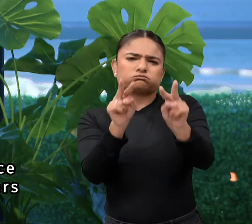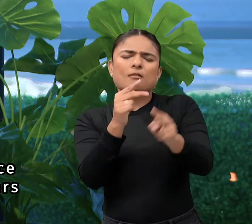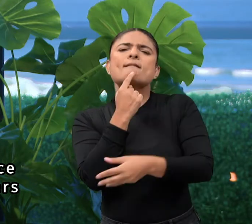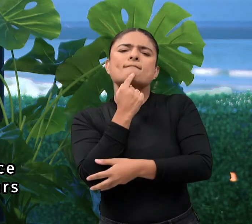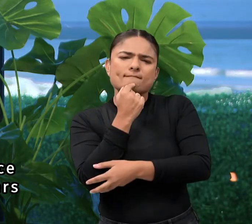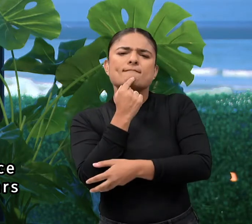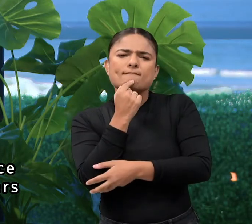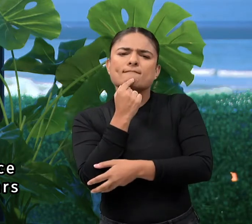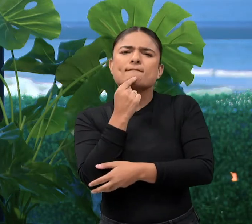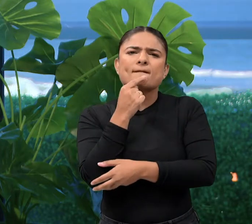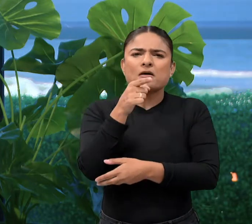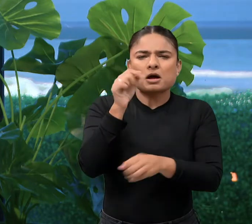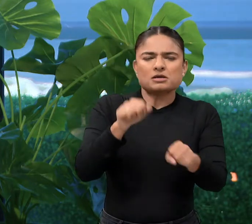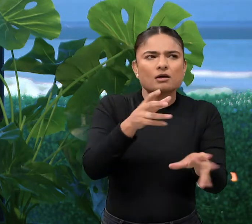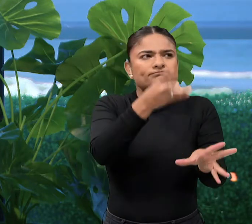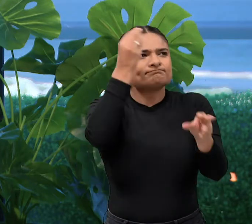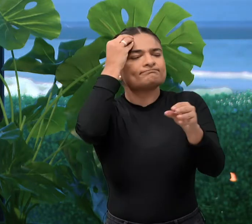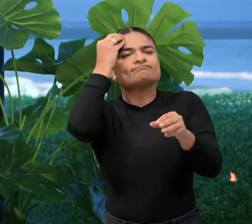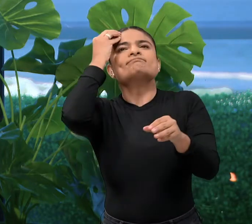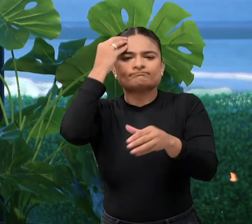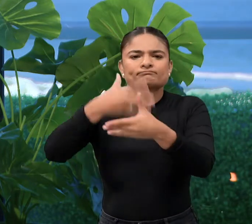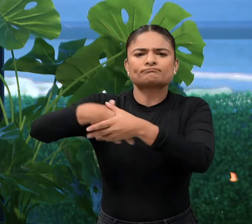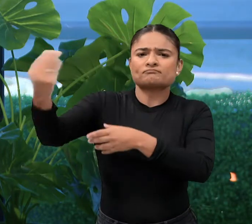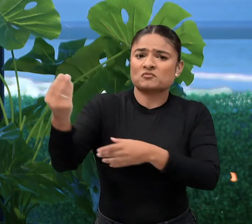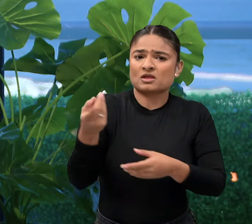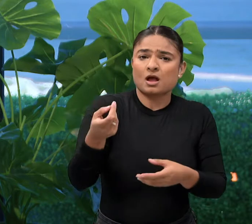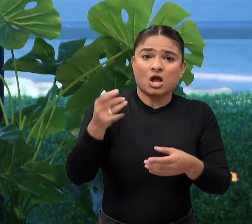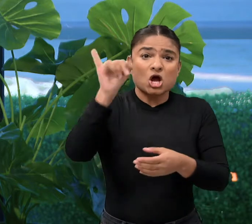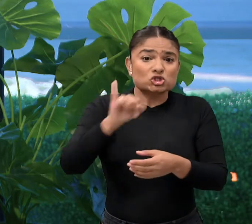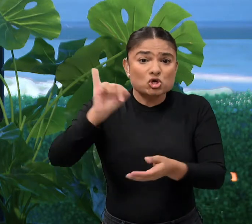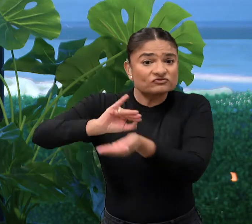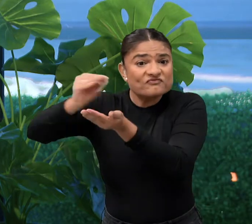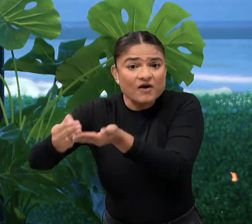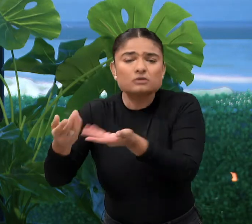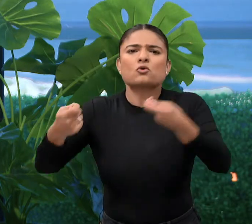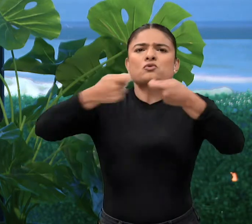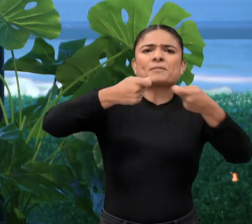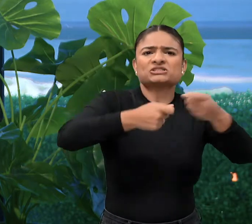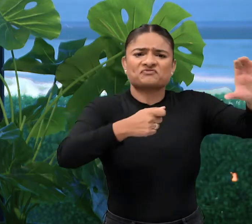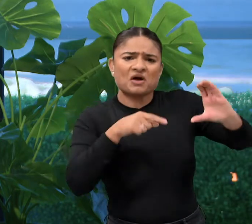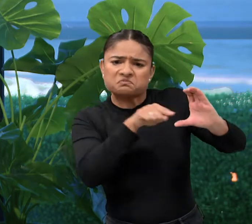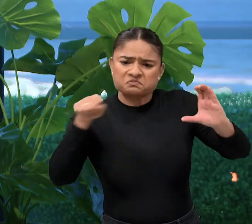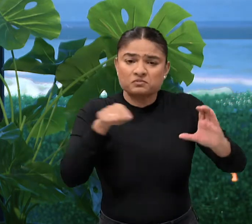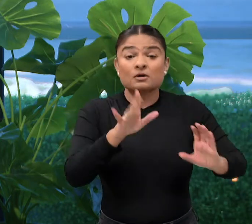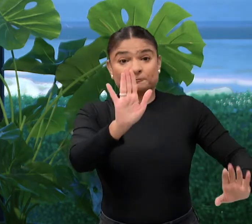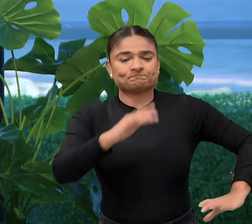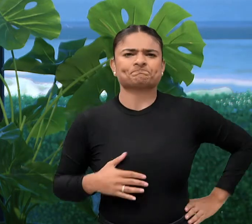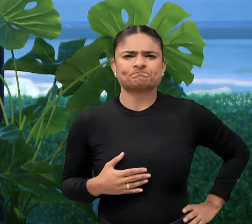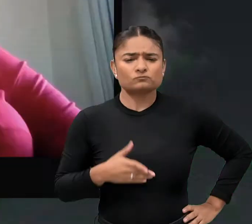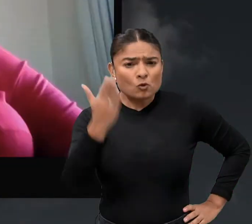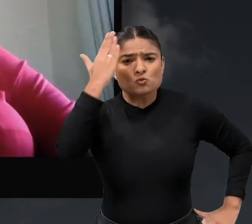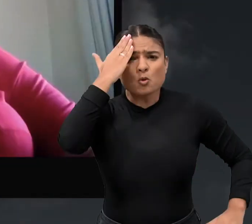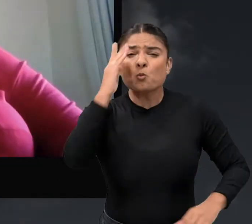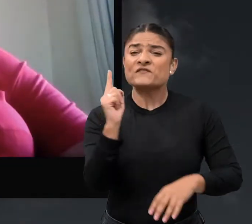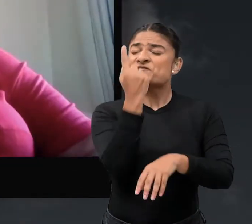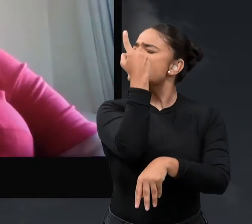you would like to give our viewers in terms of where they can go to get sound advice about insurance funds and compensation funds? You know,